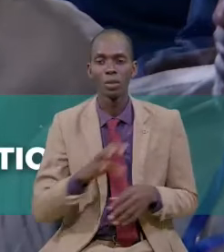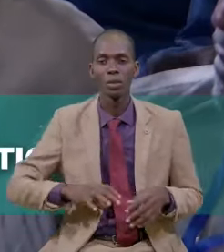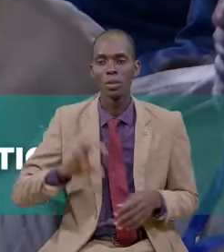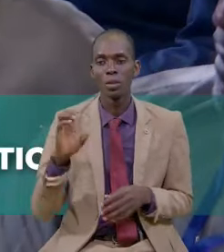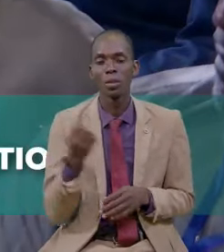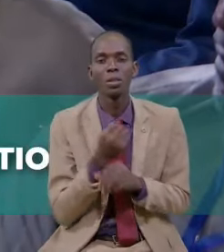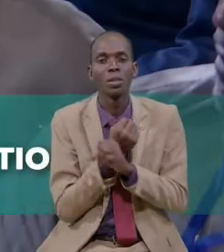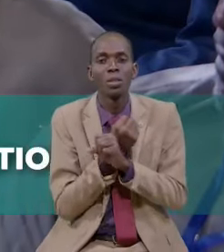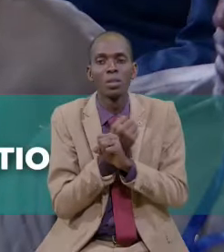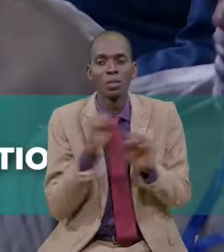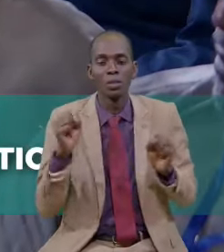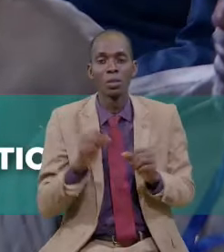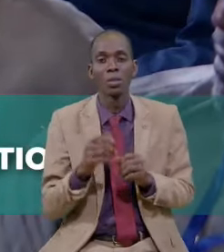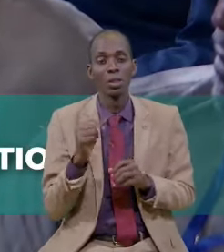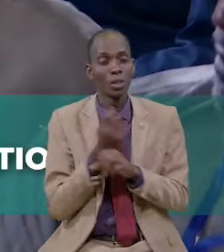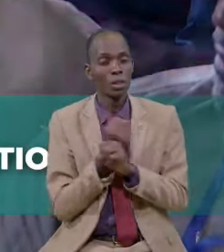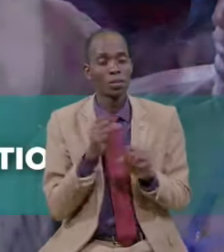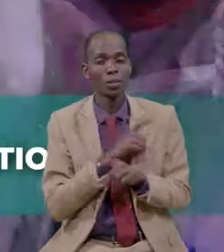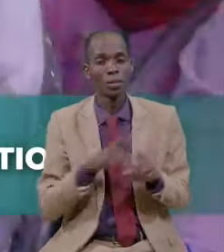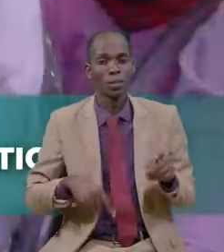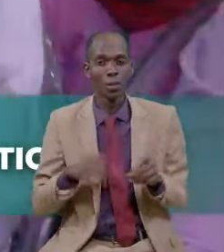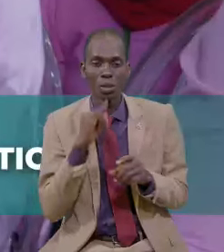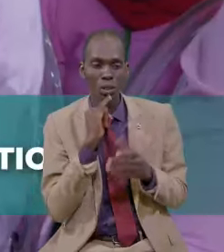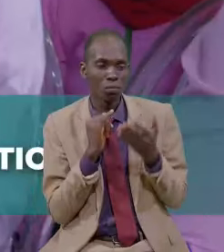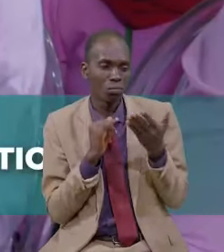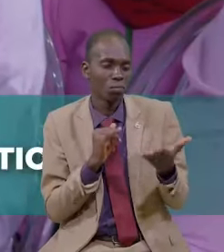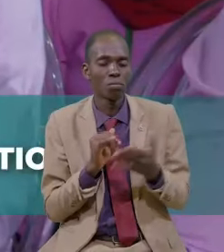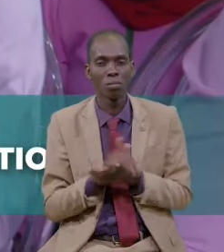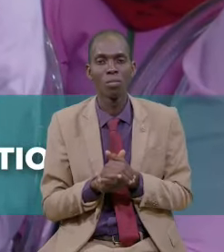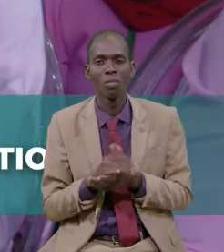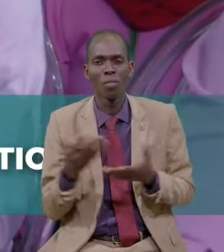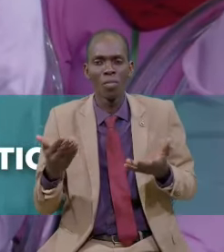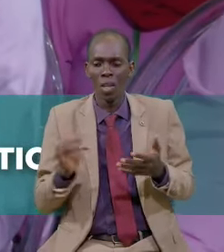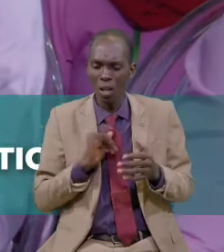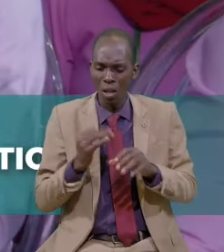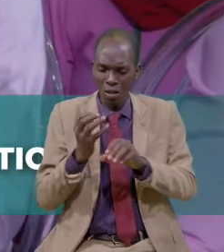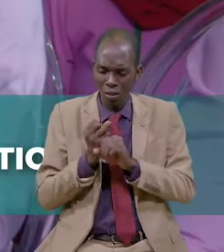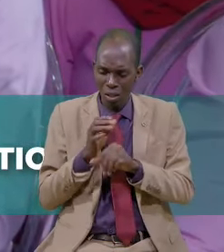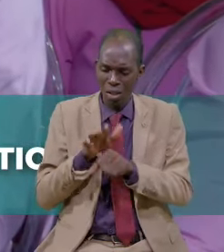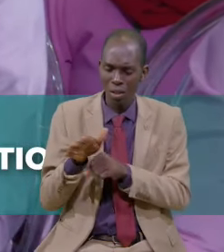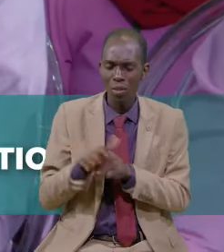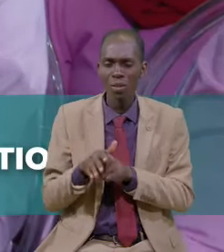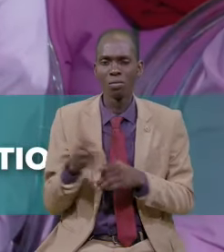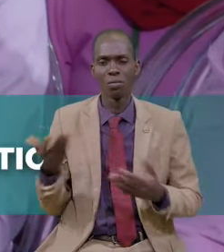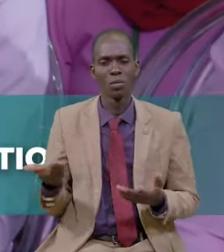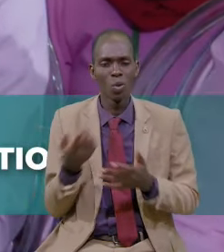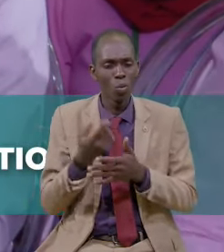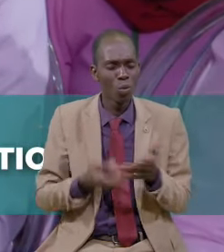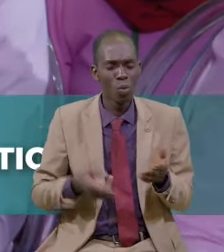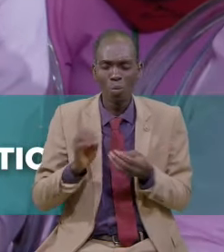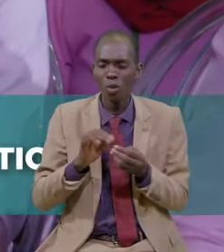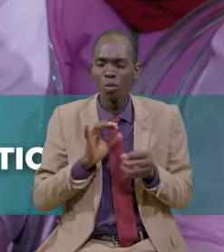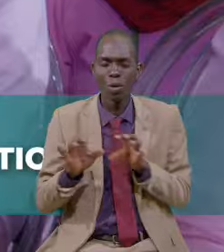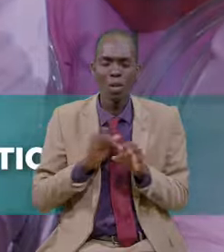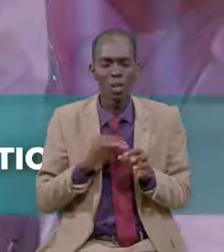of the Lord is available. He rejects. He said, have enough. What am I looking for? If I lay hands on the sick, they recover. How